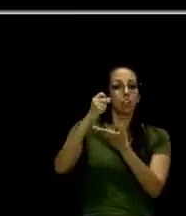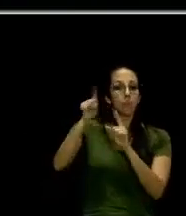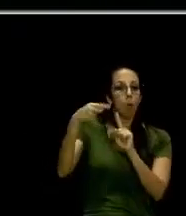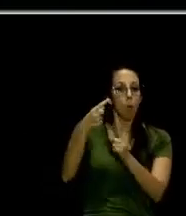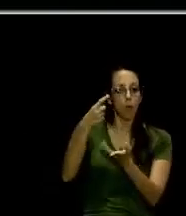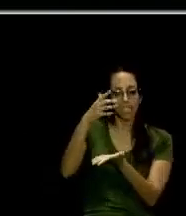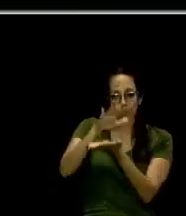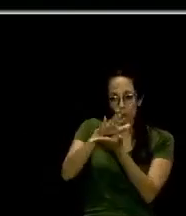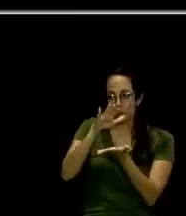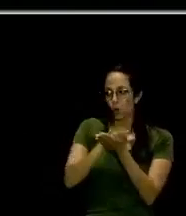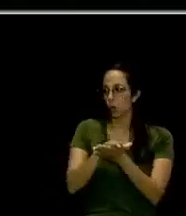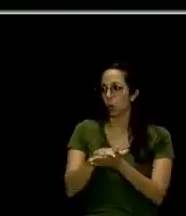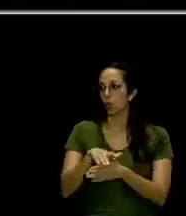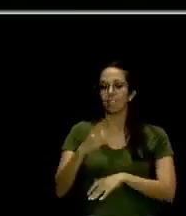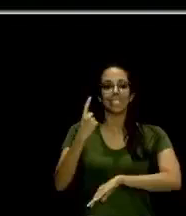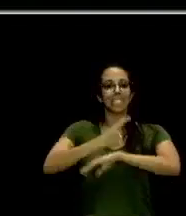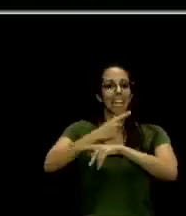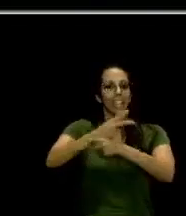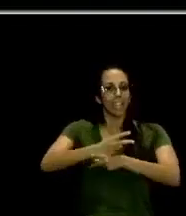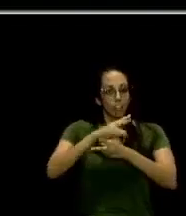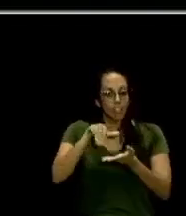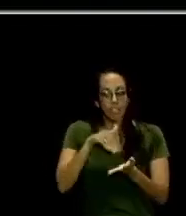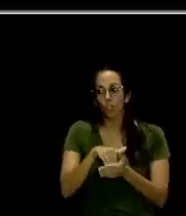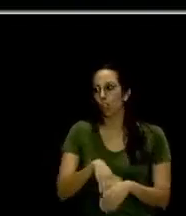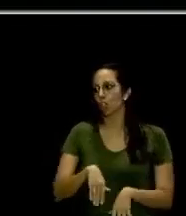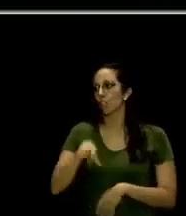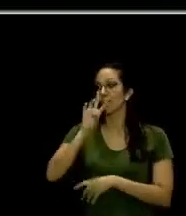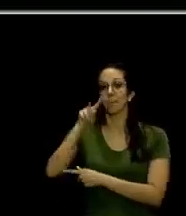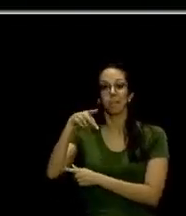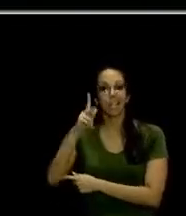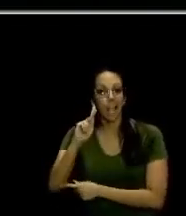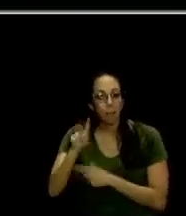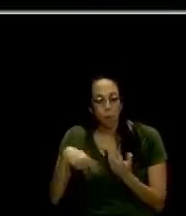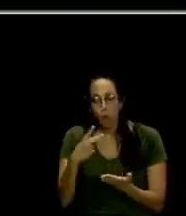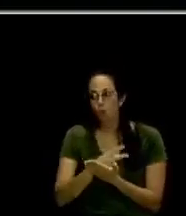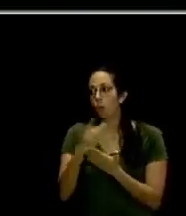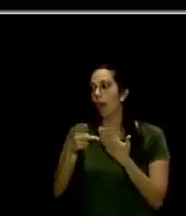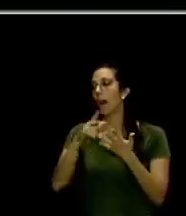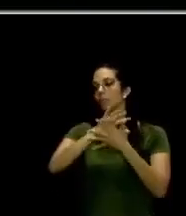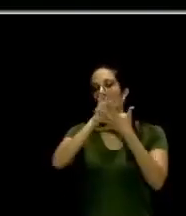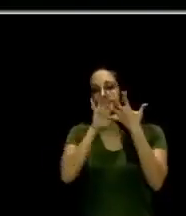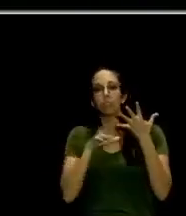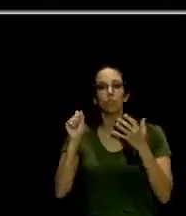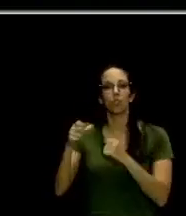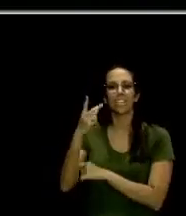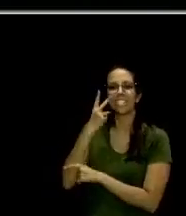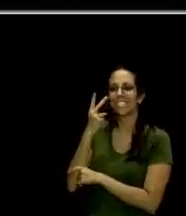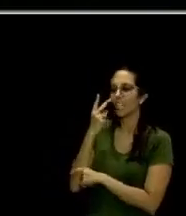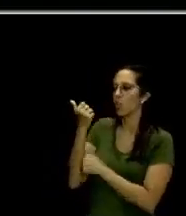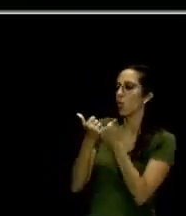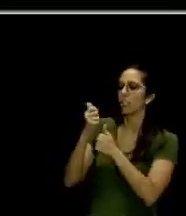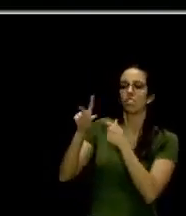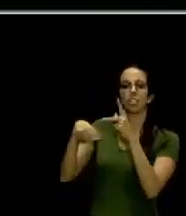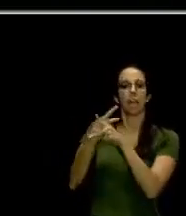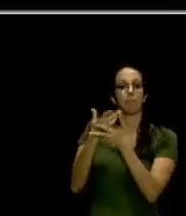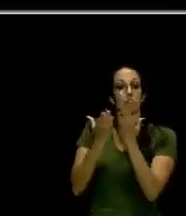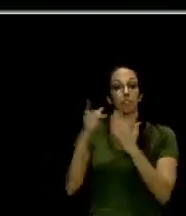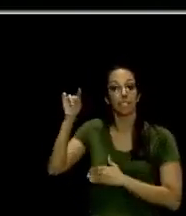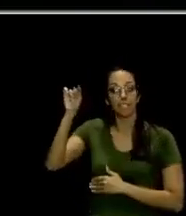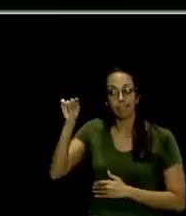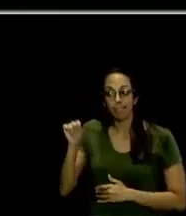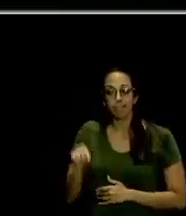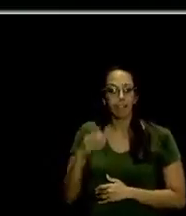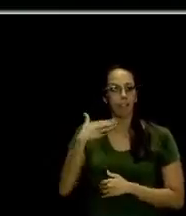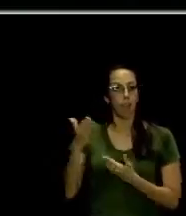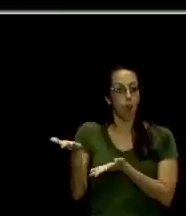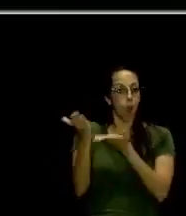daycare centers, VPK programs. You'll be able to search by what types of services they offer, if they